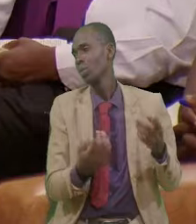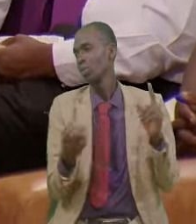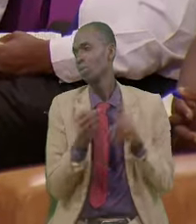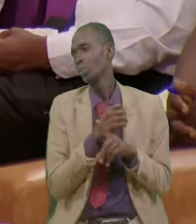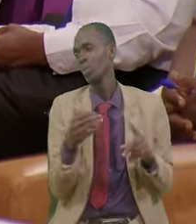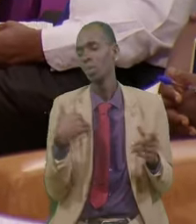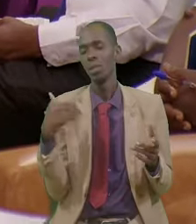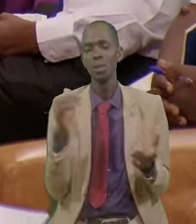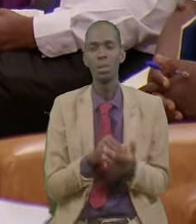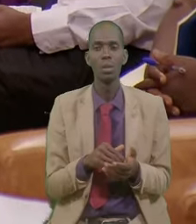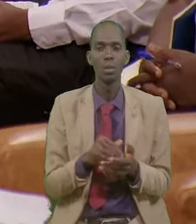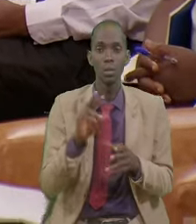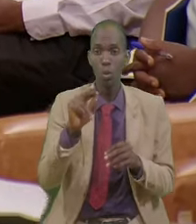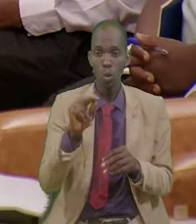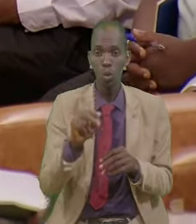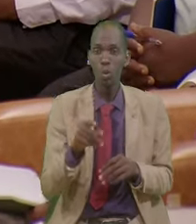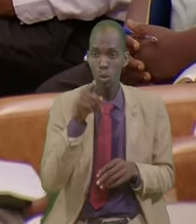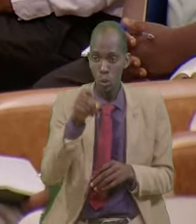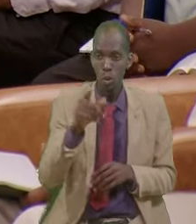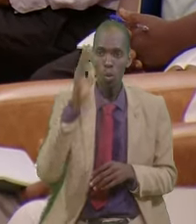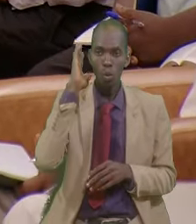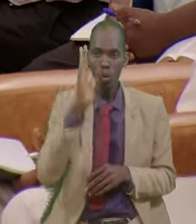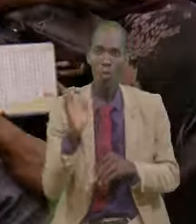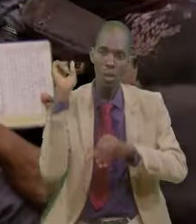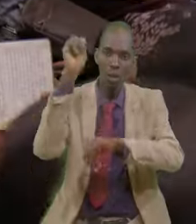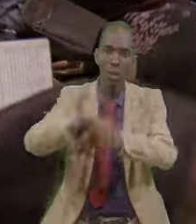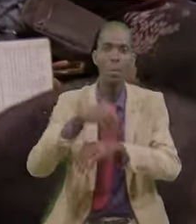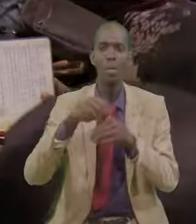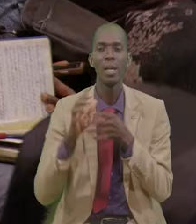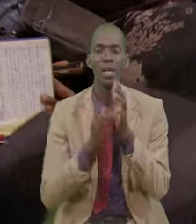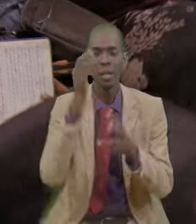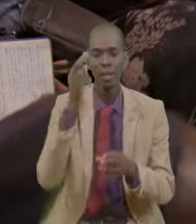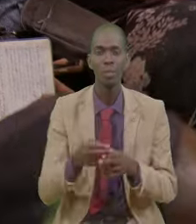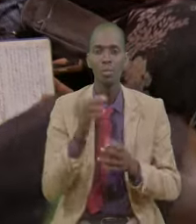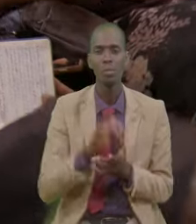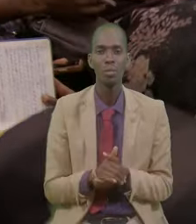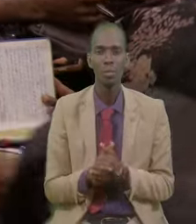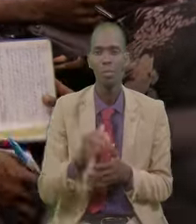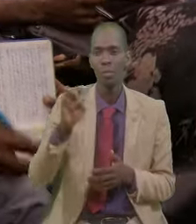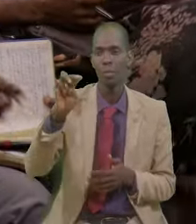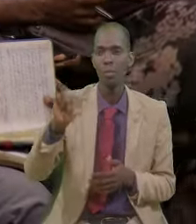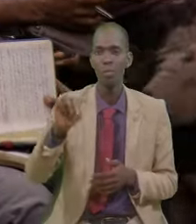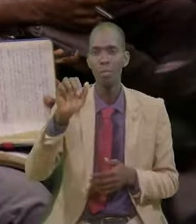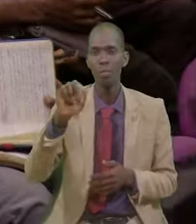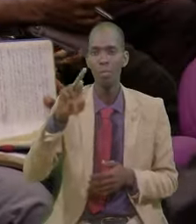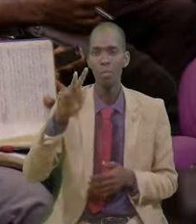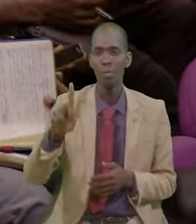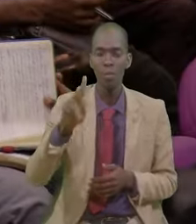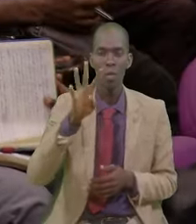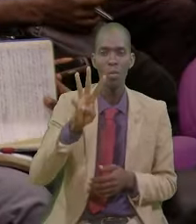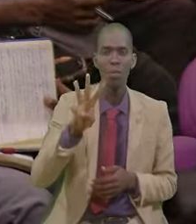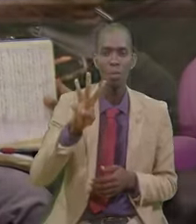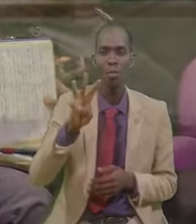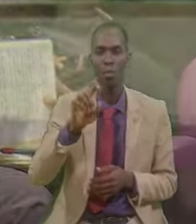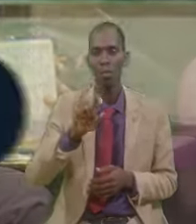overcome. I said, you will overcome. Mark chapter 4. Mark chapter